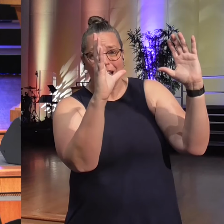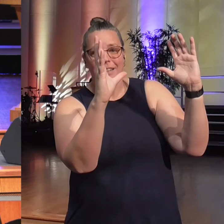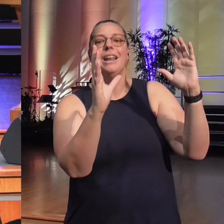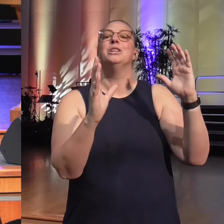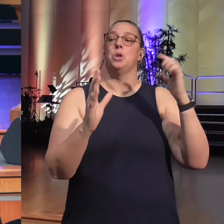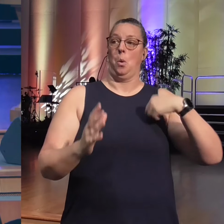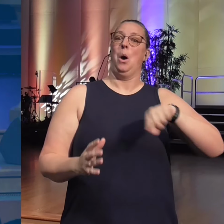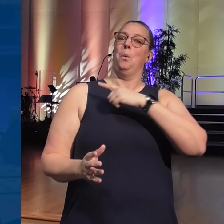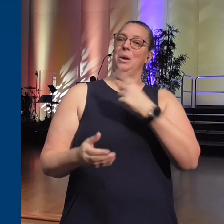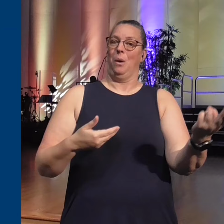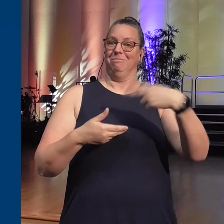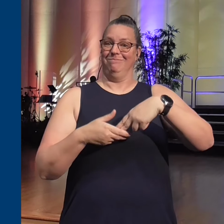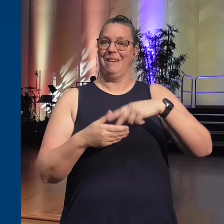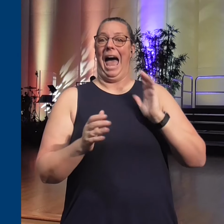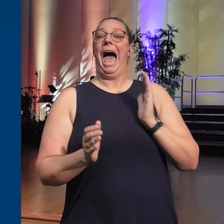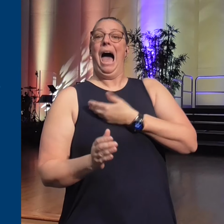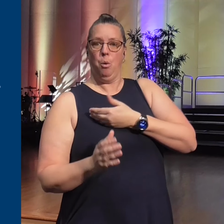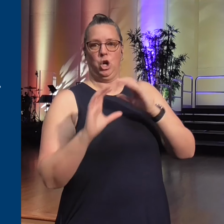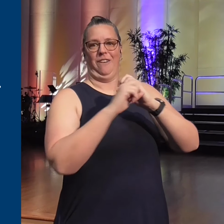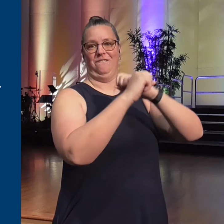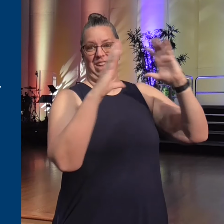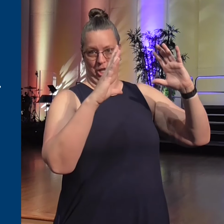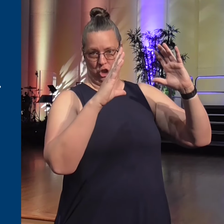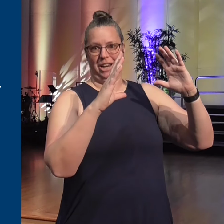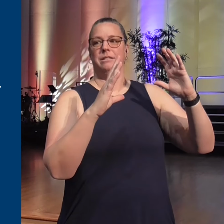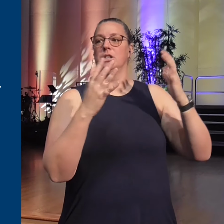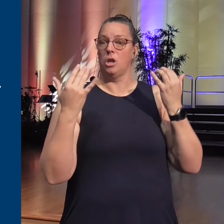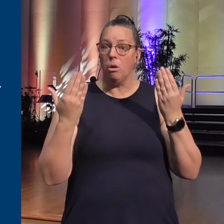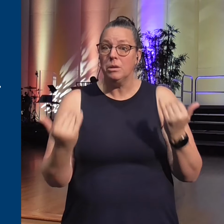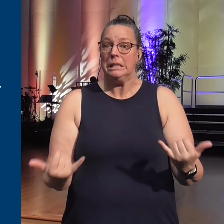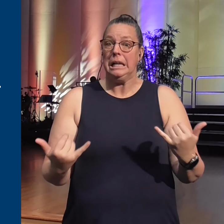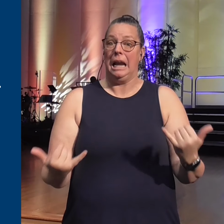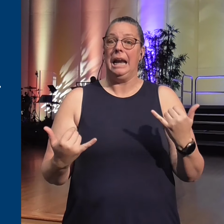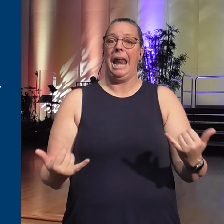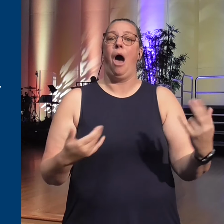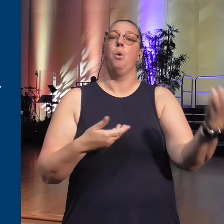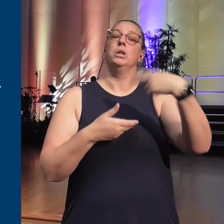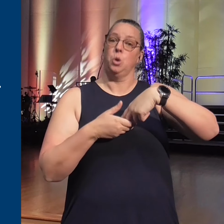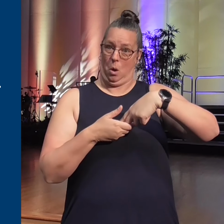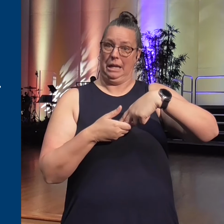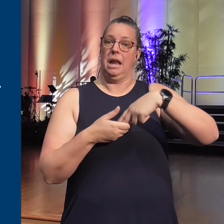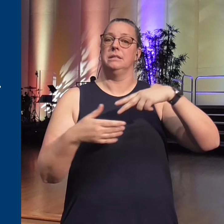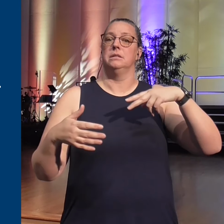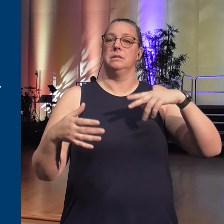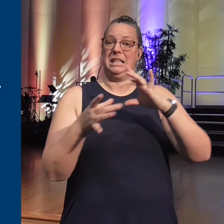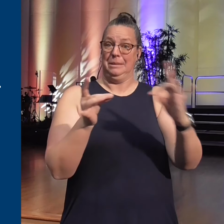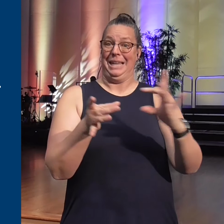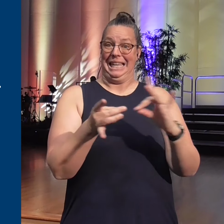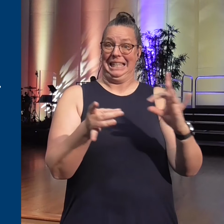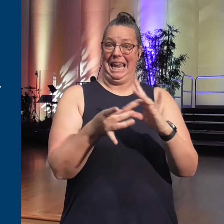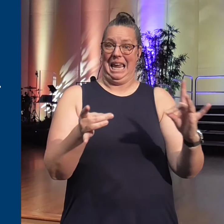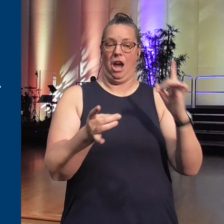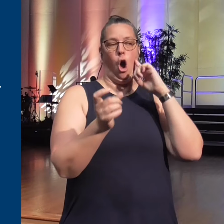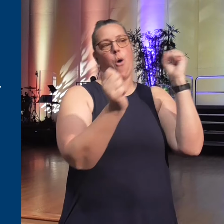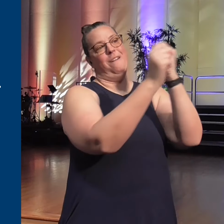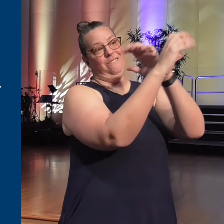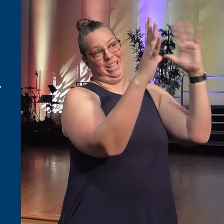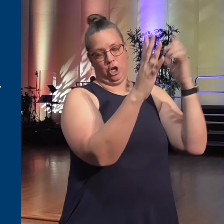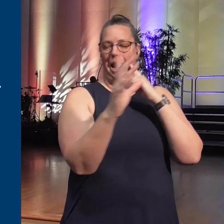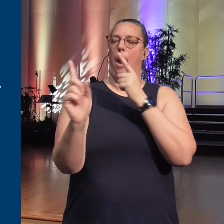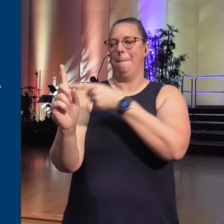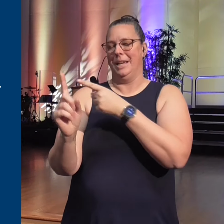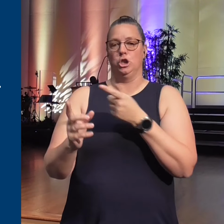share the vision of our community. Before we go any further, we invite you to speak it aloud with us, our vision and our mission. They're coming